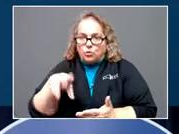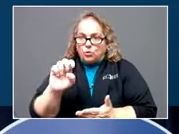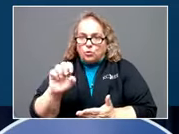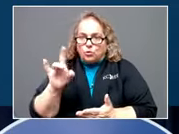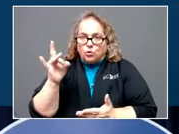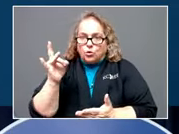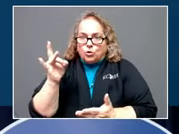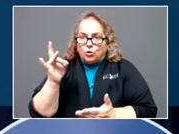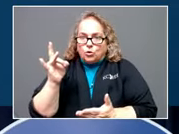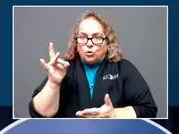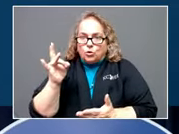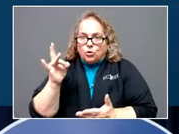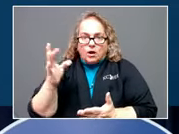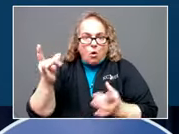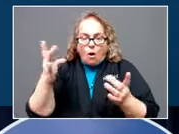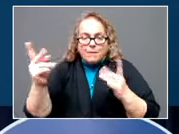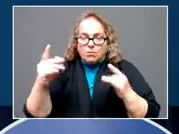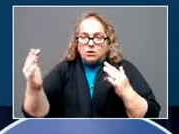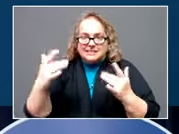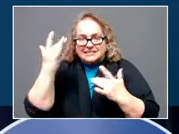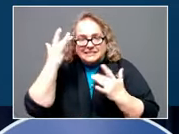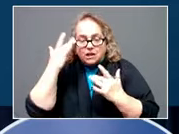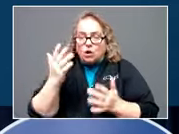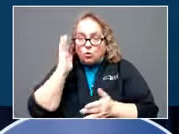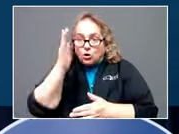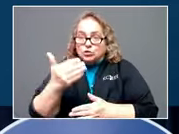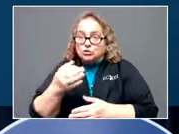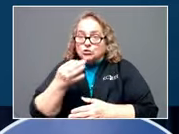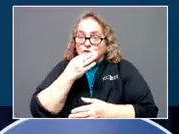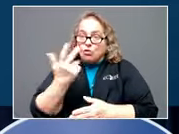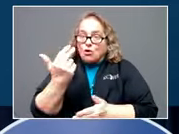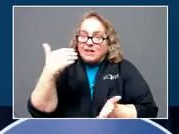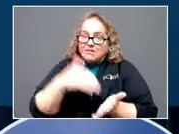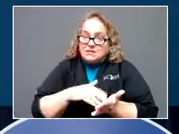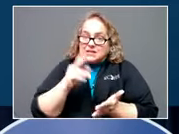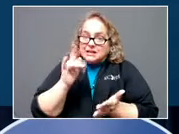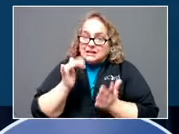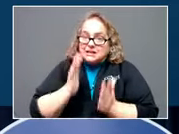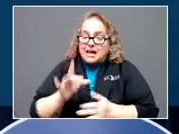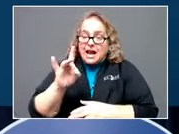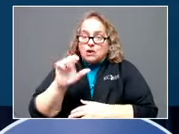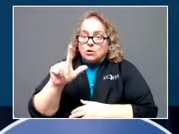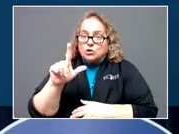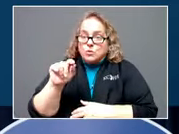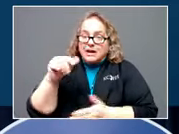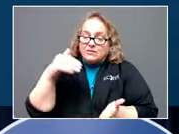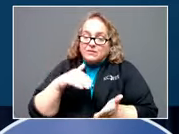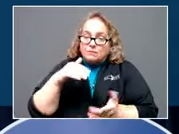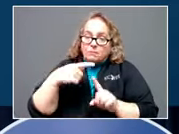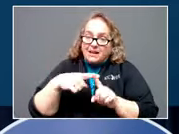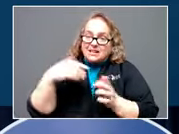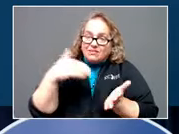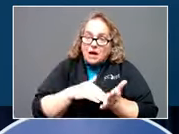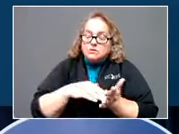we're going to approach 13,000 Kentuckians, 820 plus thousand Americans dead. This is what we're facing, which